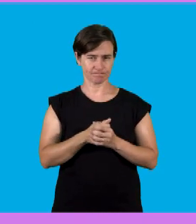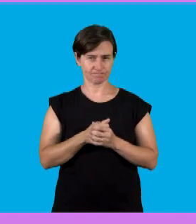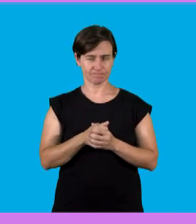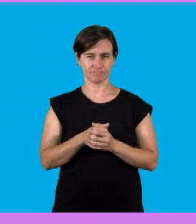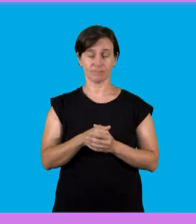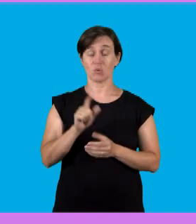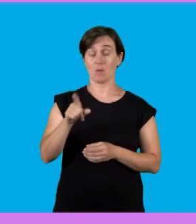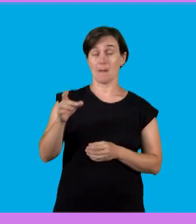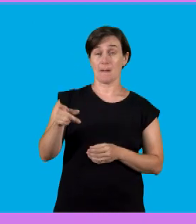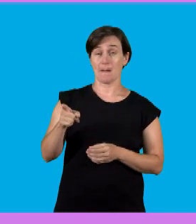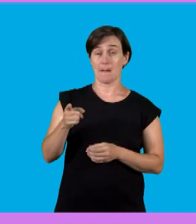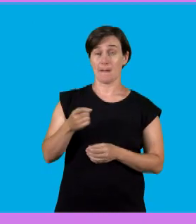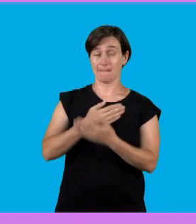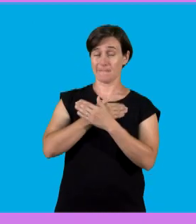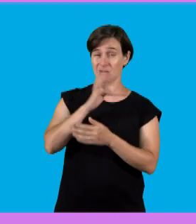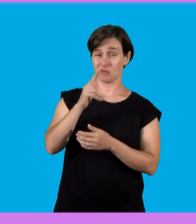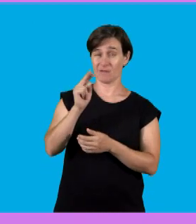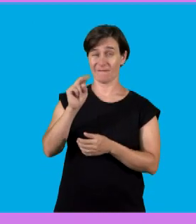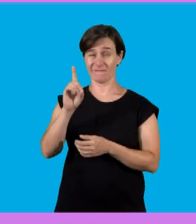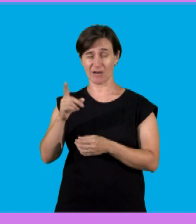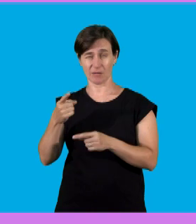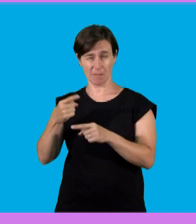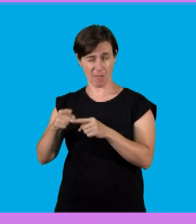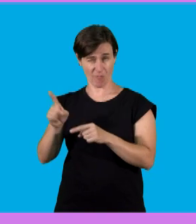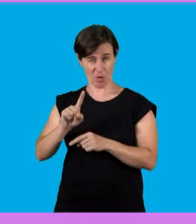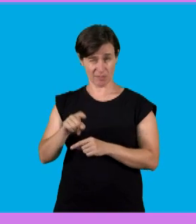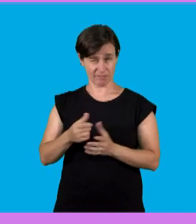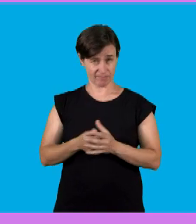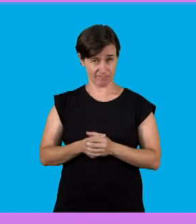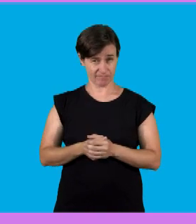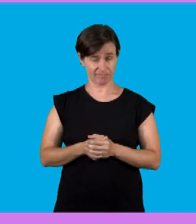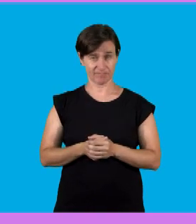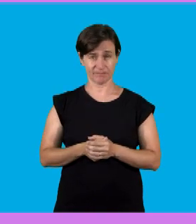fund. Okay, contribution, so what will that be?